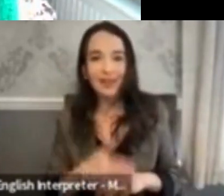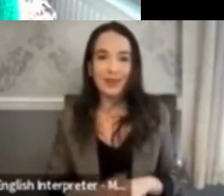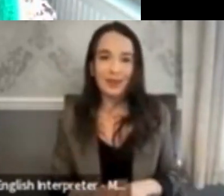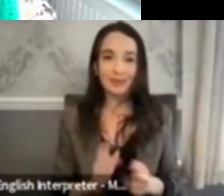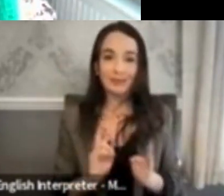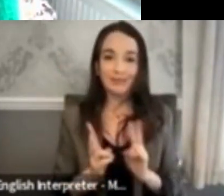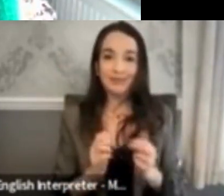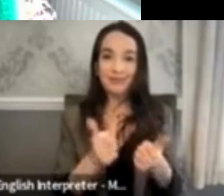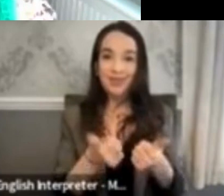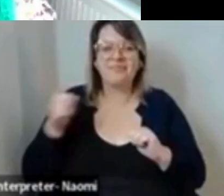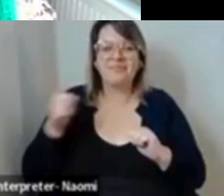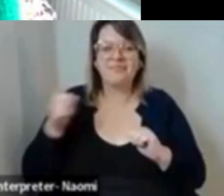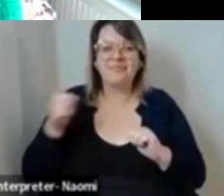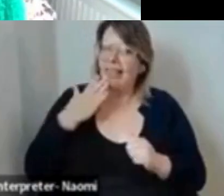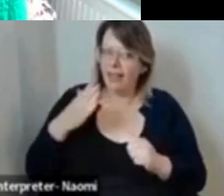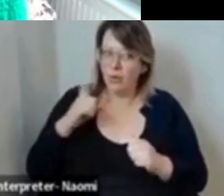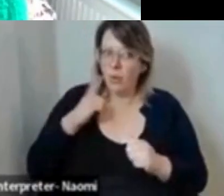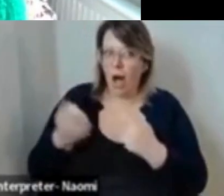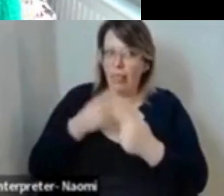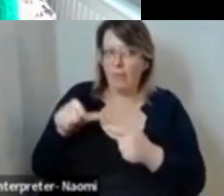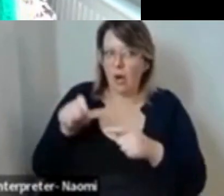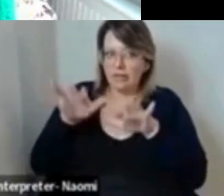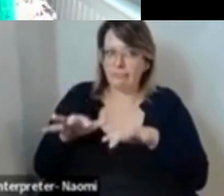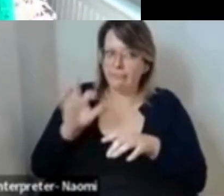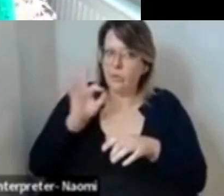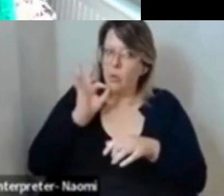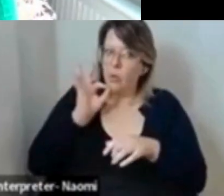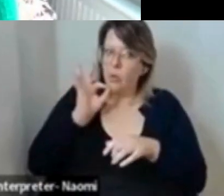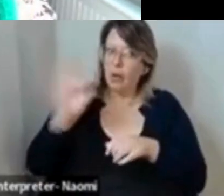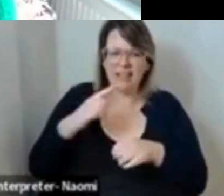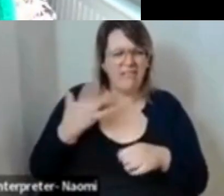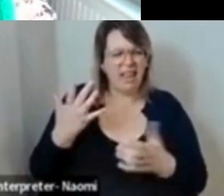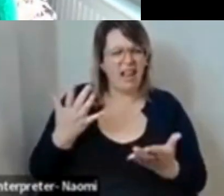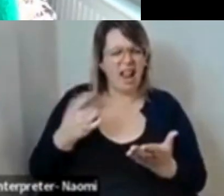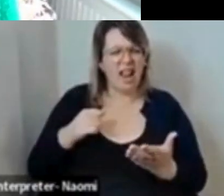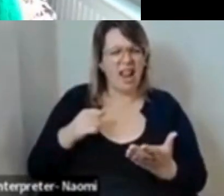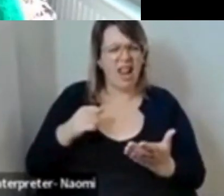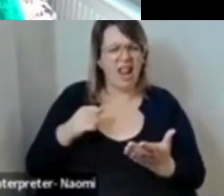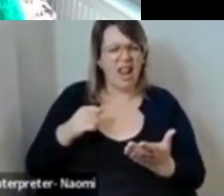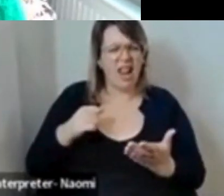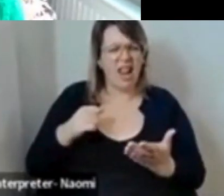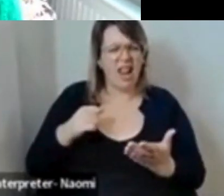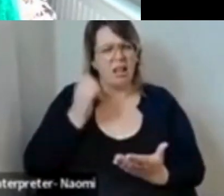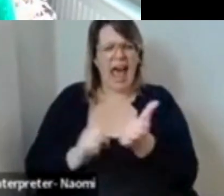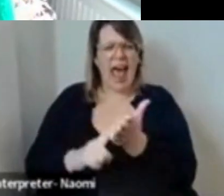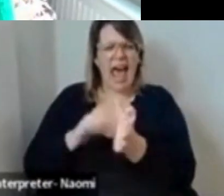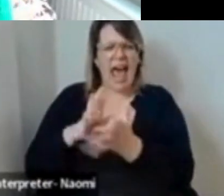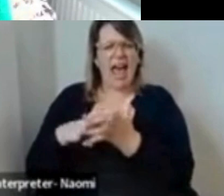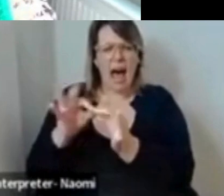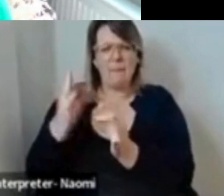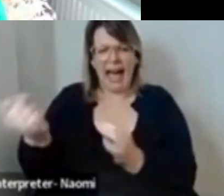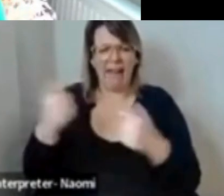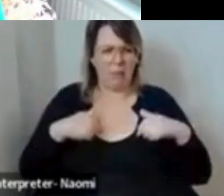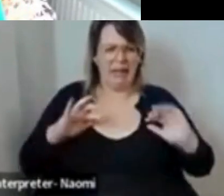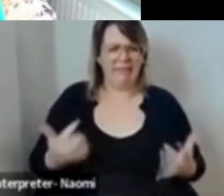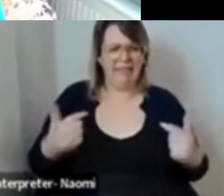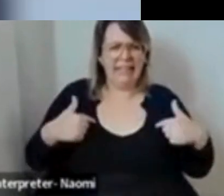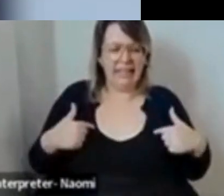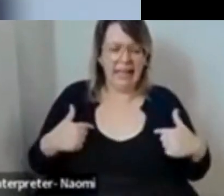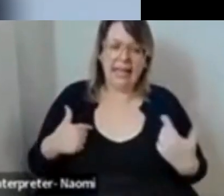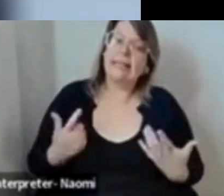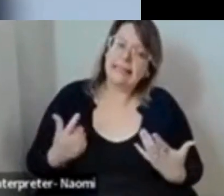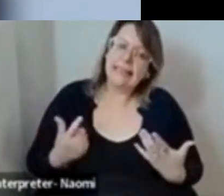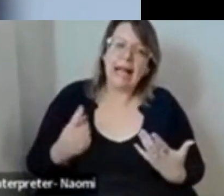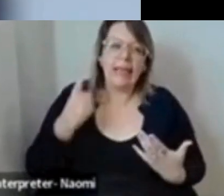of it feeling quite unfair that LA hubs are getting it and not the non-LA hubs, which I think you've covered in